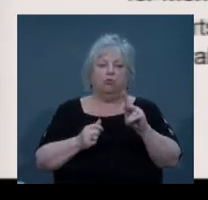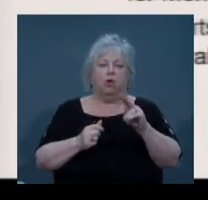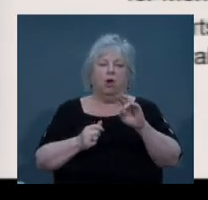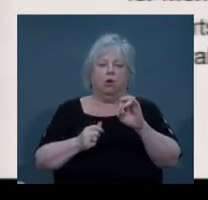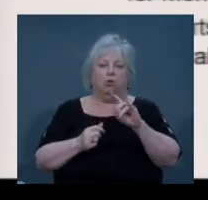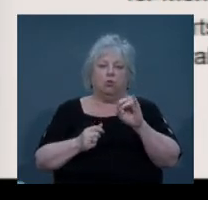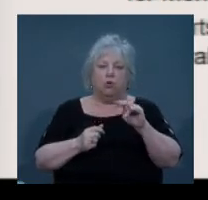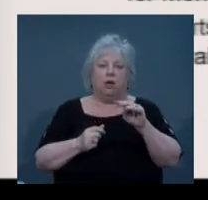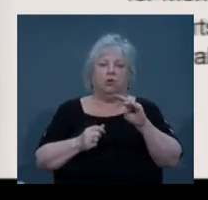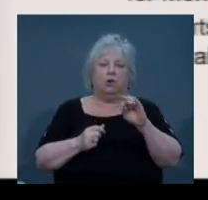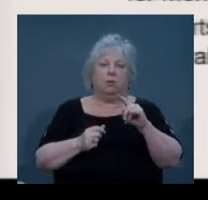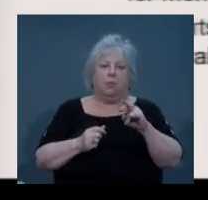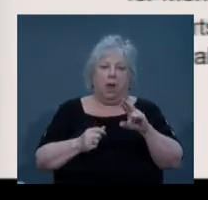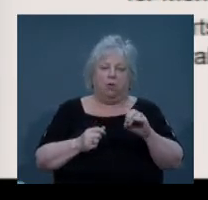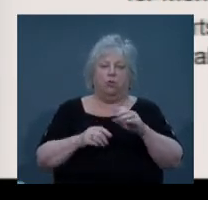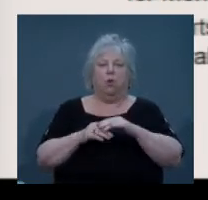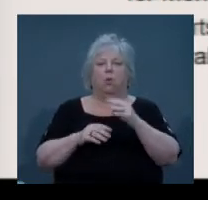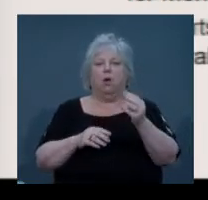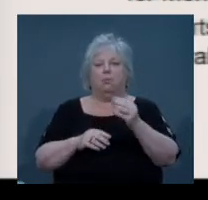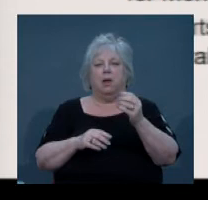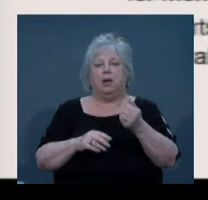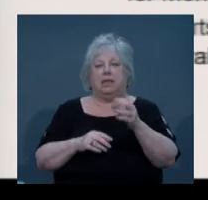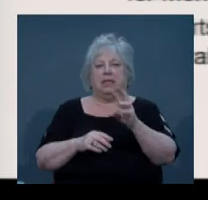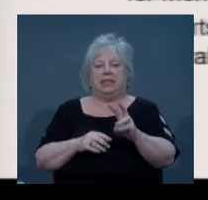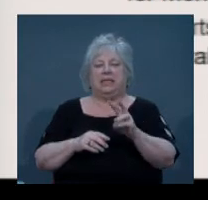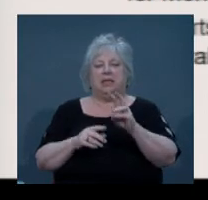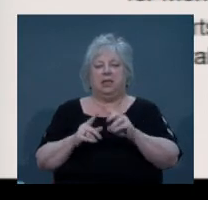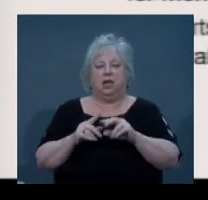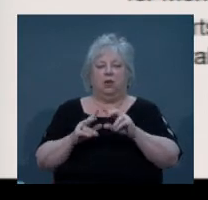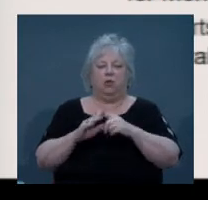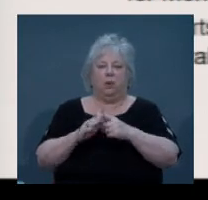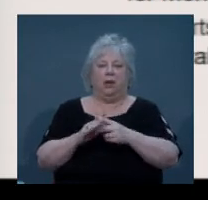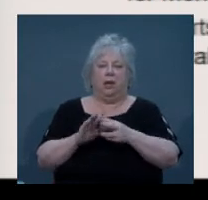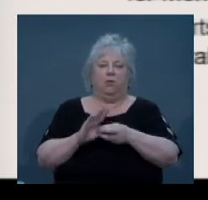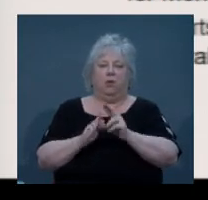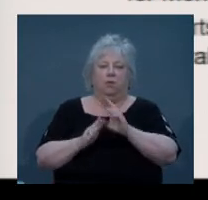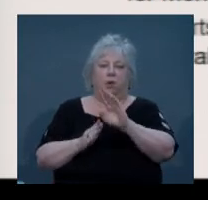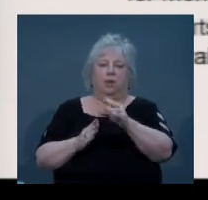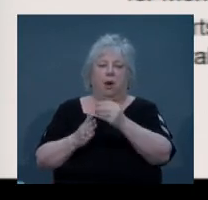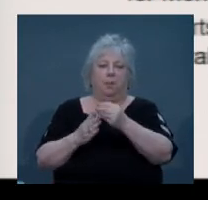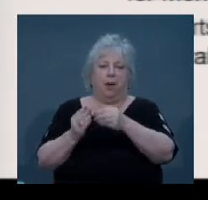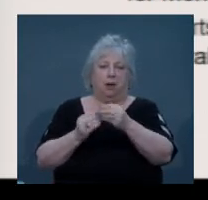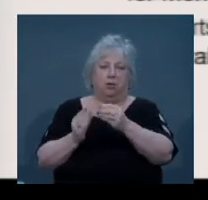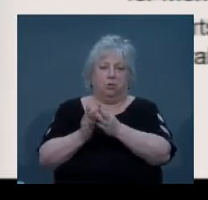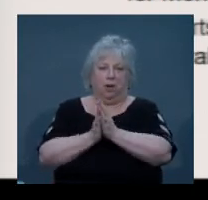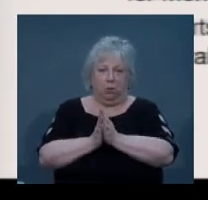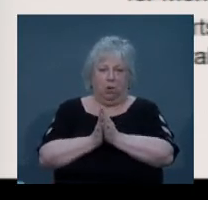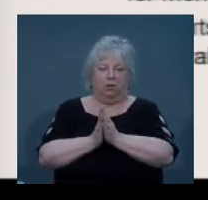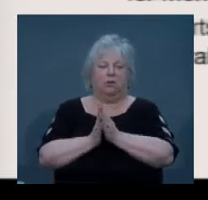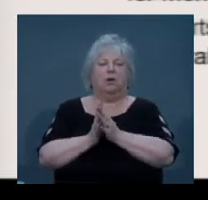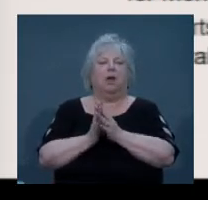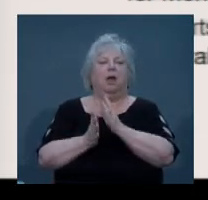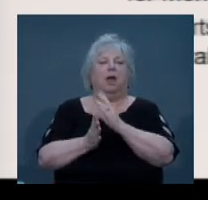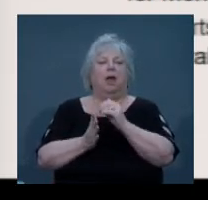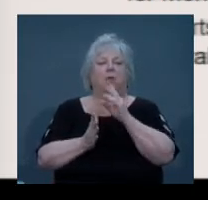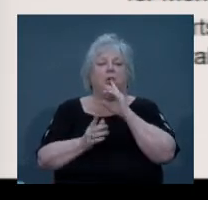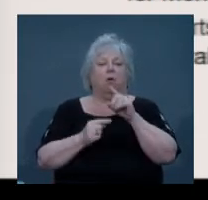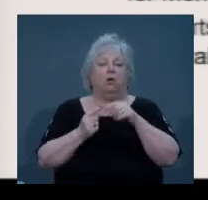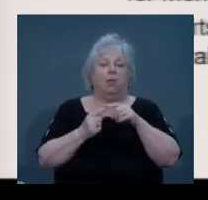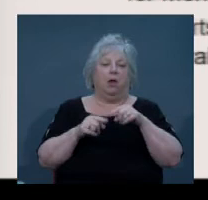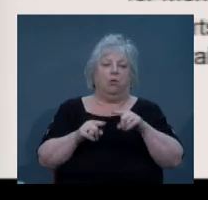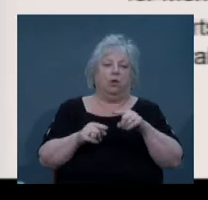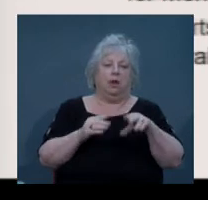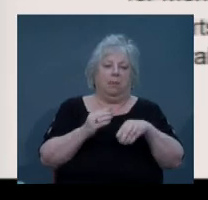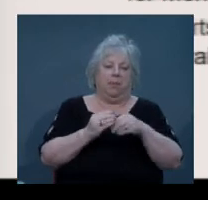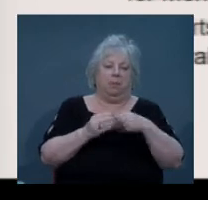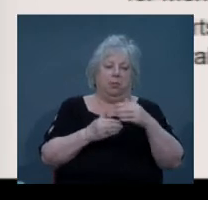on Monday the 16th to begin reviewing their budget request. And then as we talked about, both during the amendment